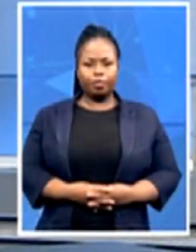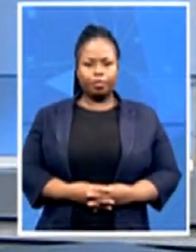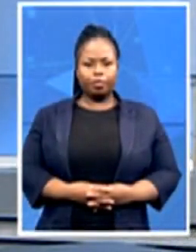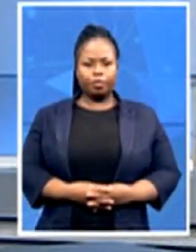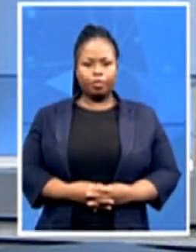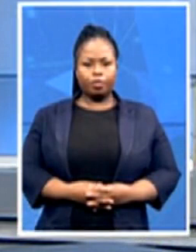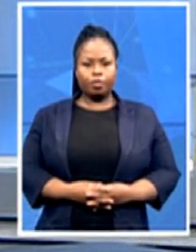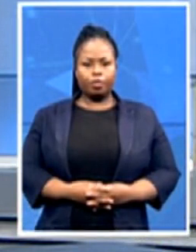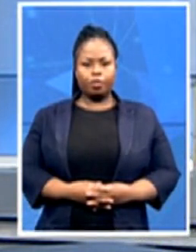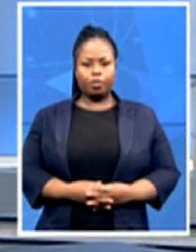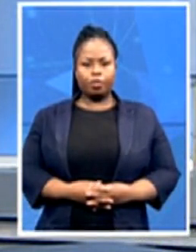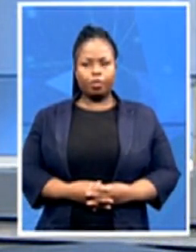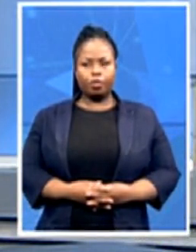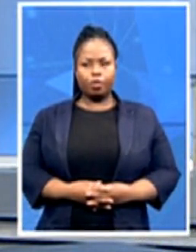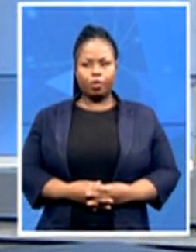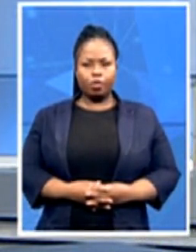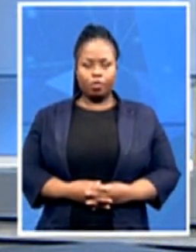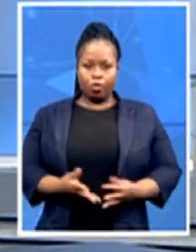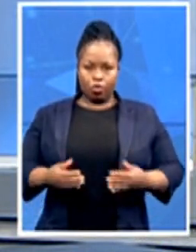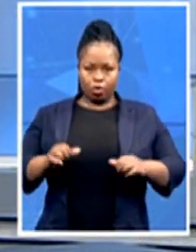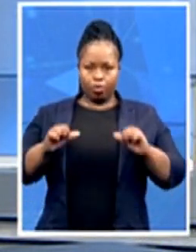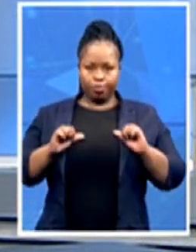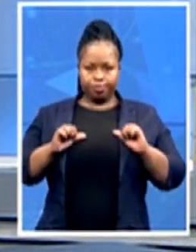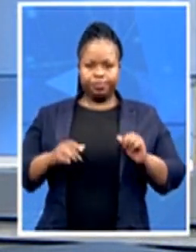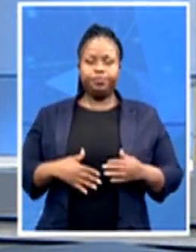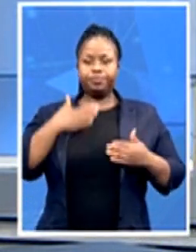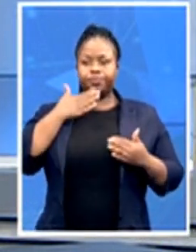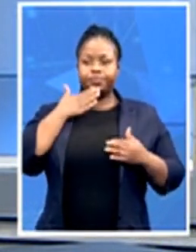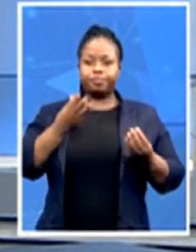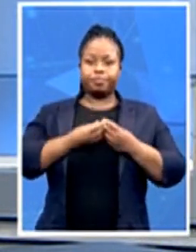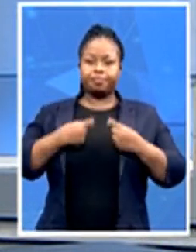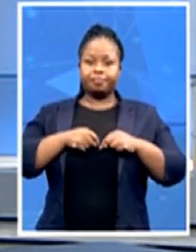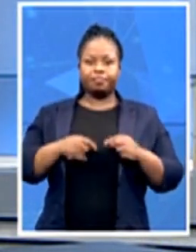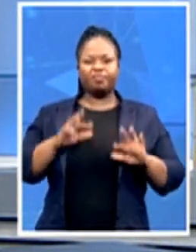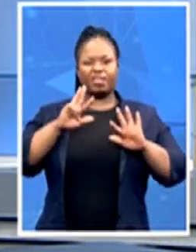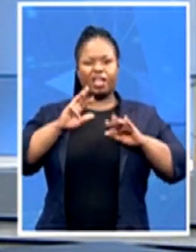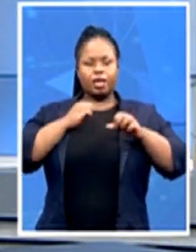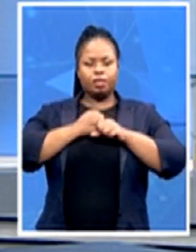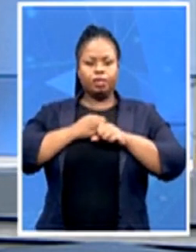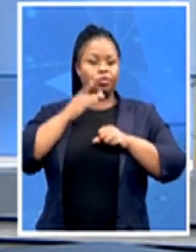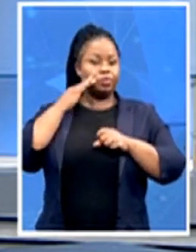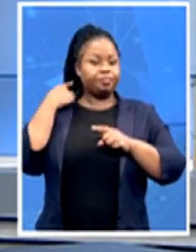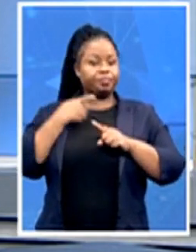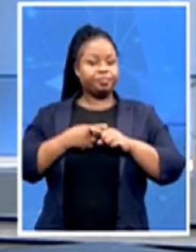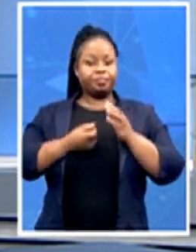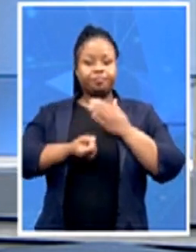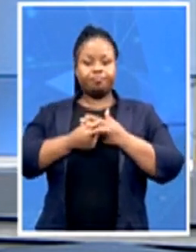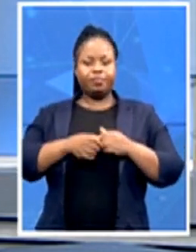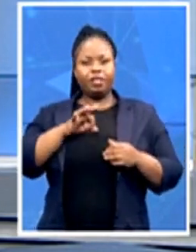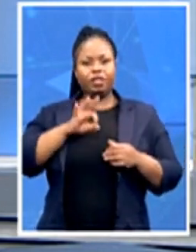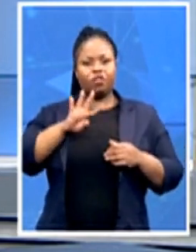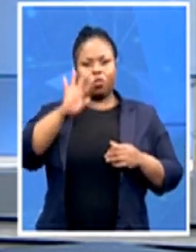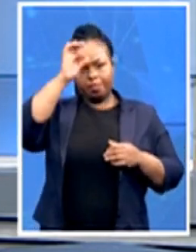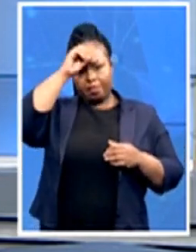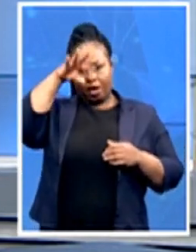Welcome back and thanks for staying with us. It's been 9 years since the tragedy where 34 mine workers died and 78 others were injured at the